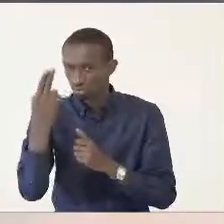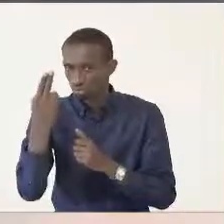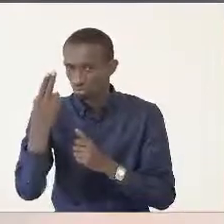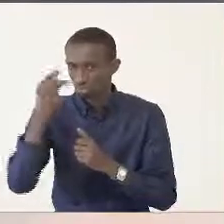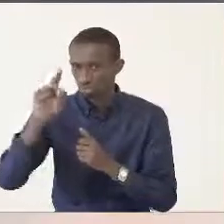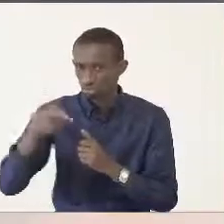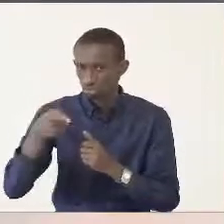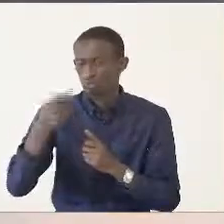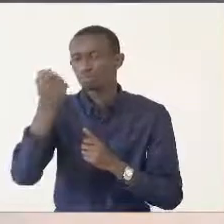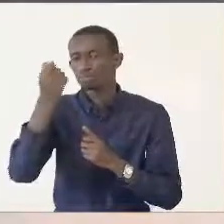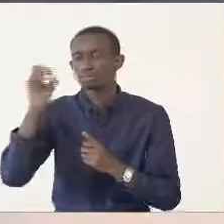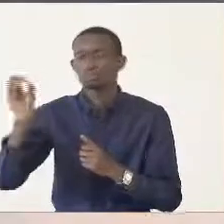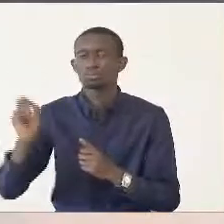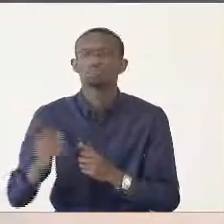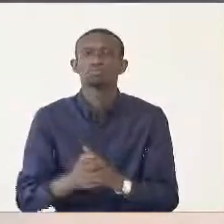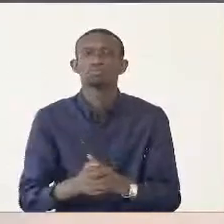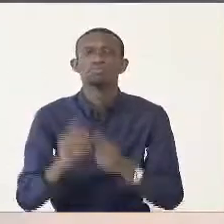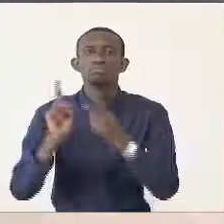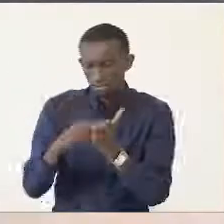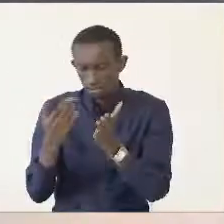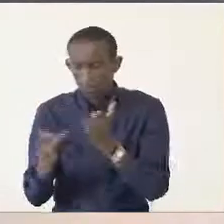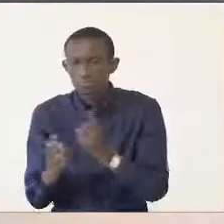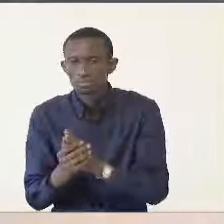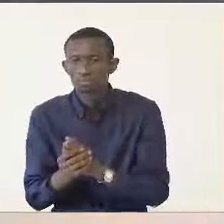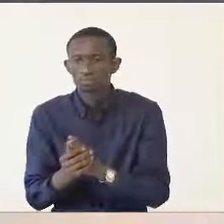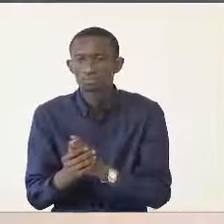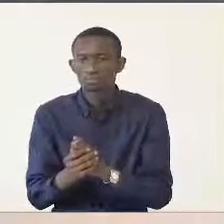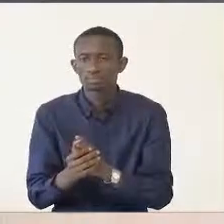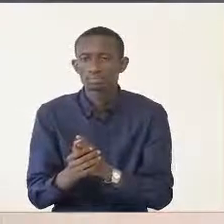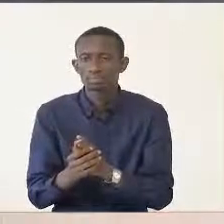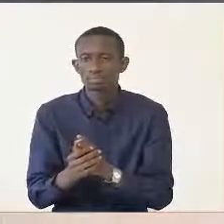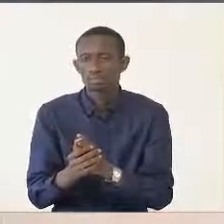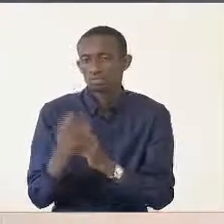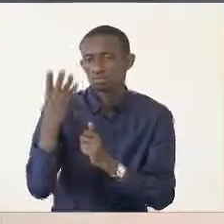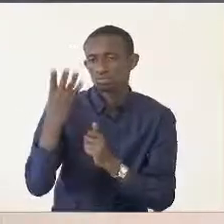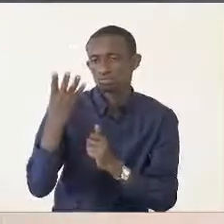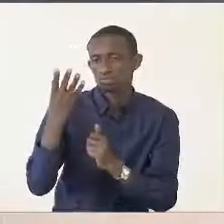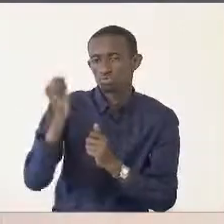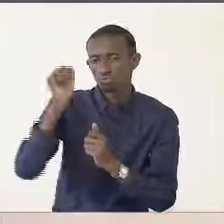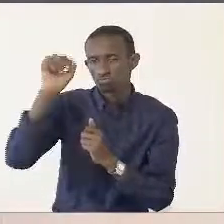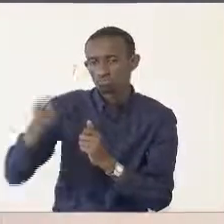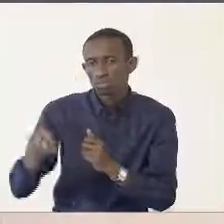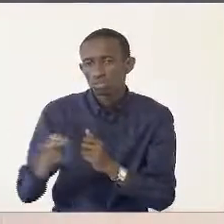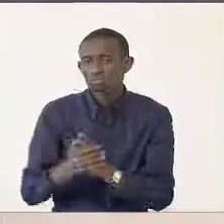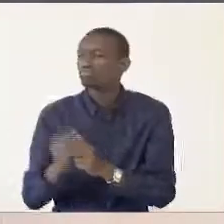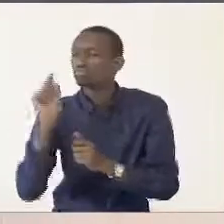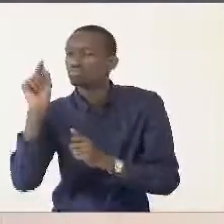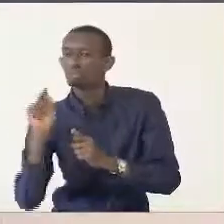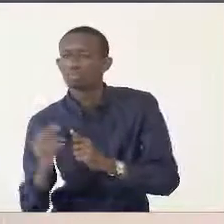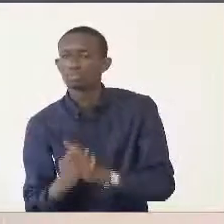2,500. And here the sum is going to be, this is like having 4500